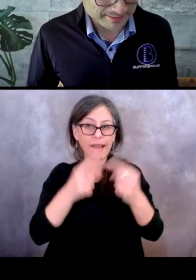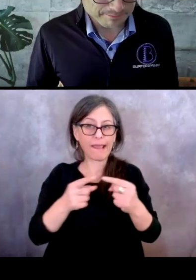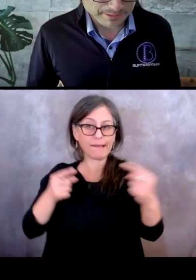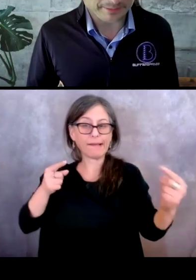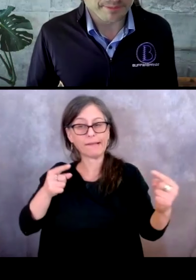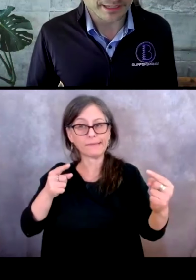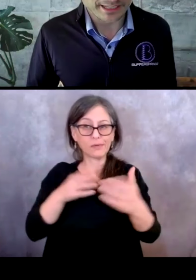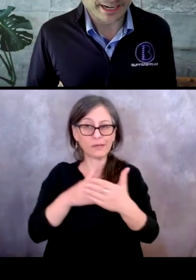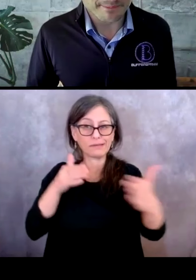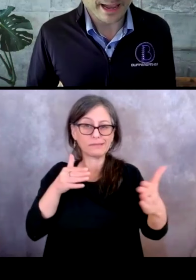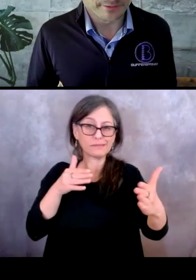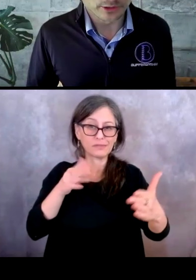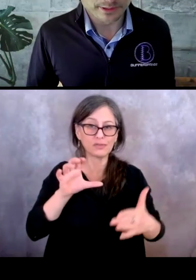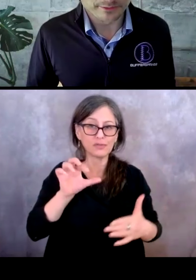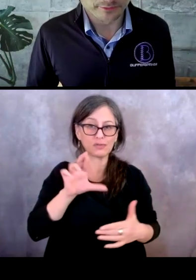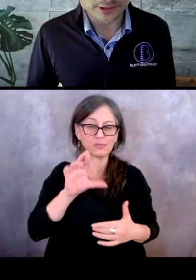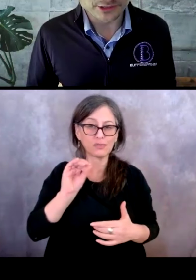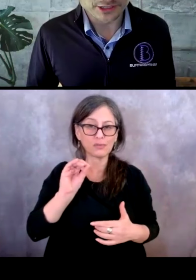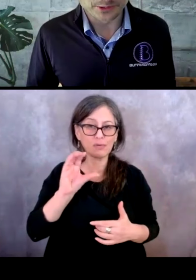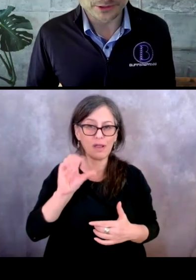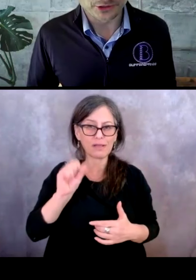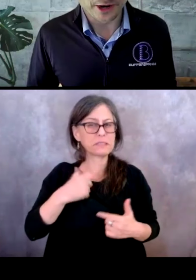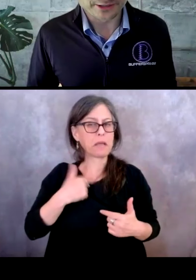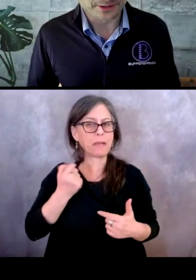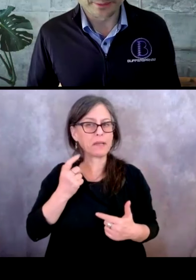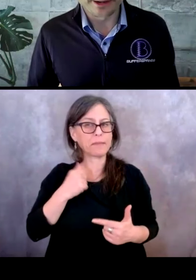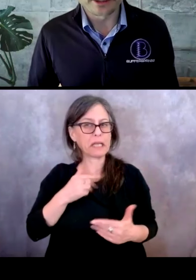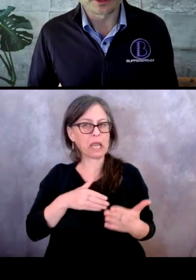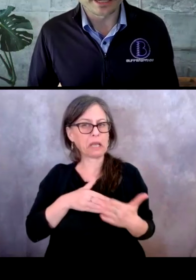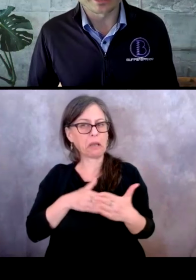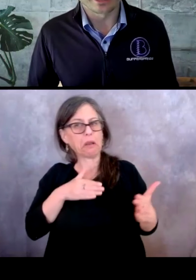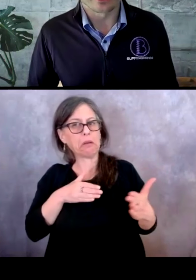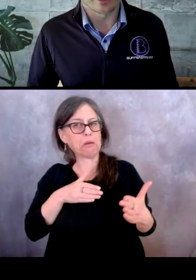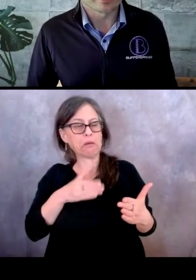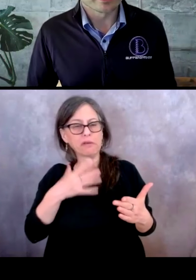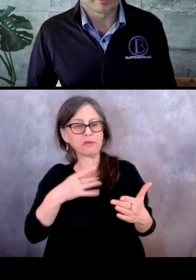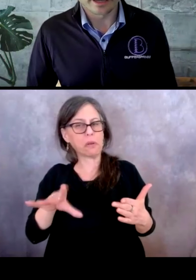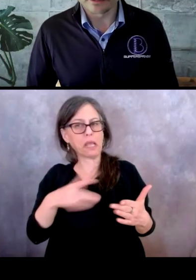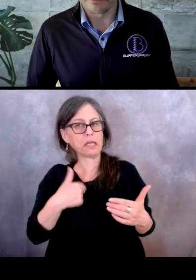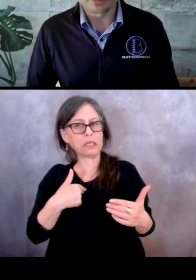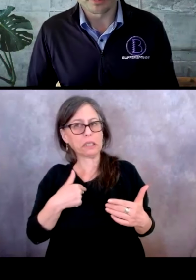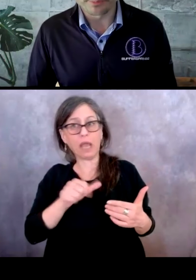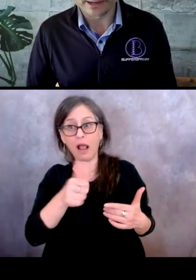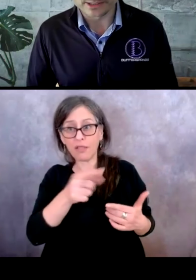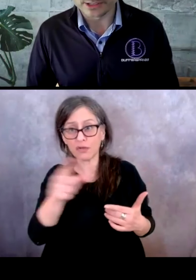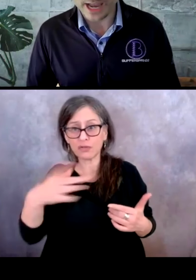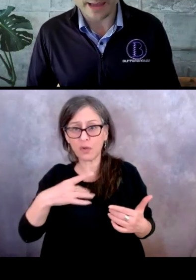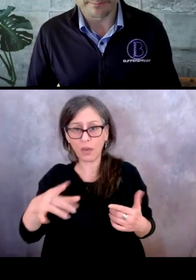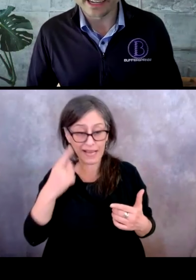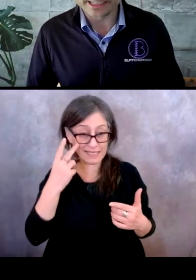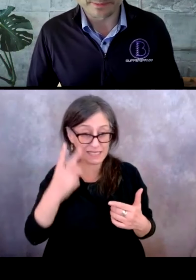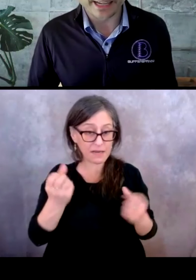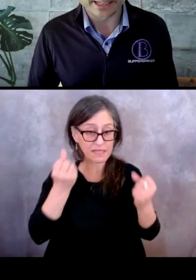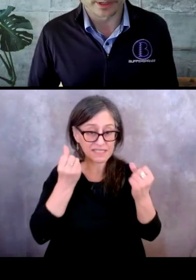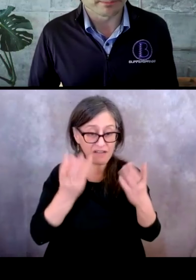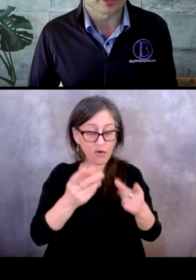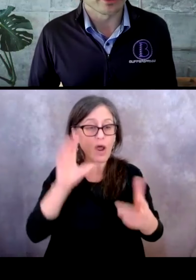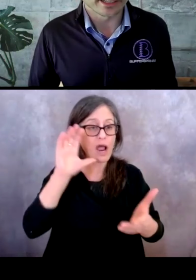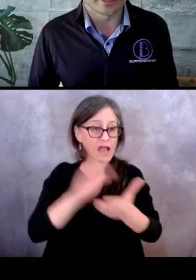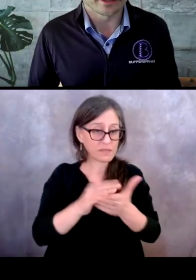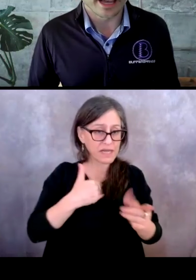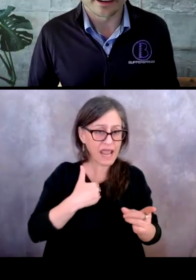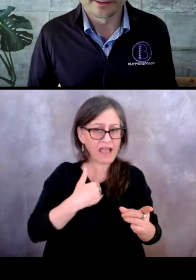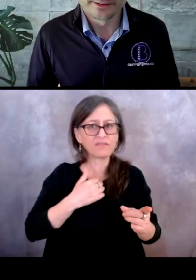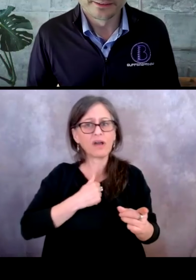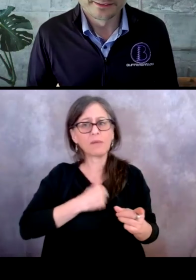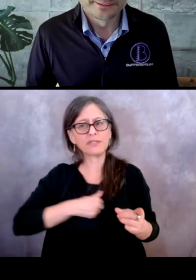not picking it up, I have a little bit of adversity towards Crocs. So anyone else who doesn't like Crocs? I hear multiple pairs in the chat. My husband has one. I'm sorry